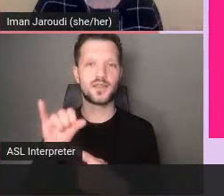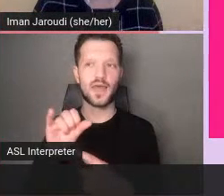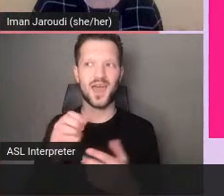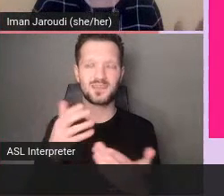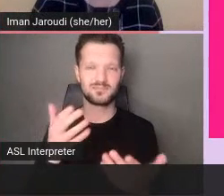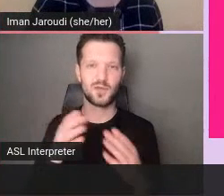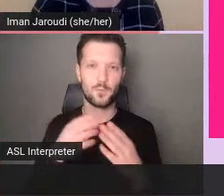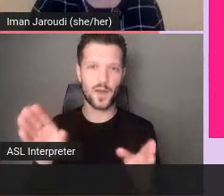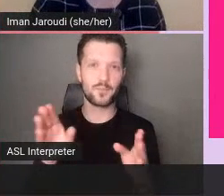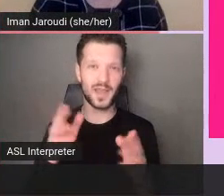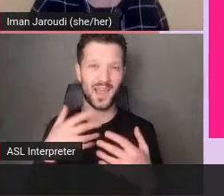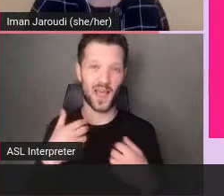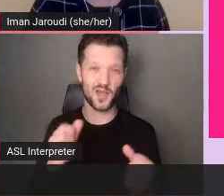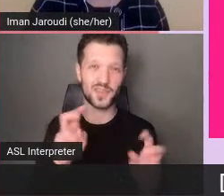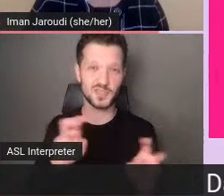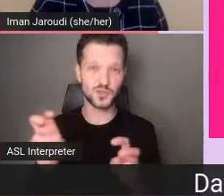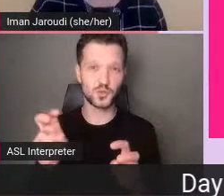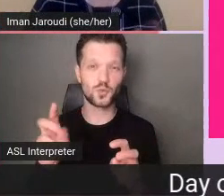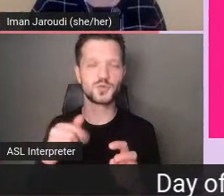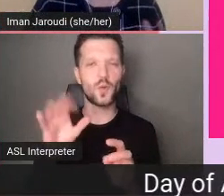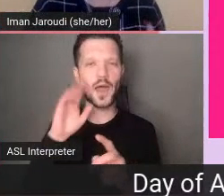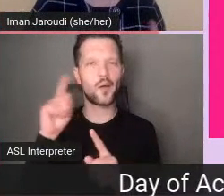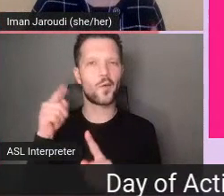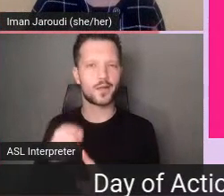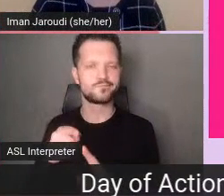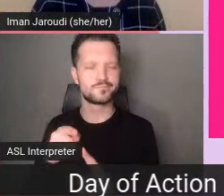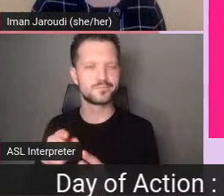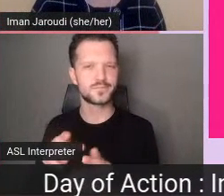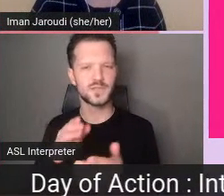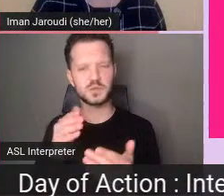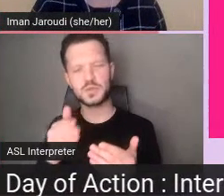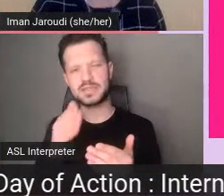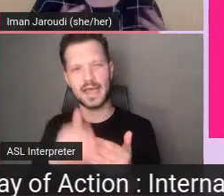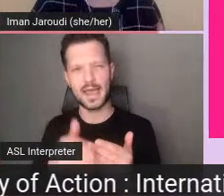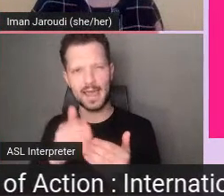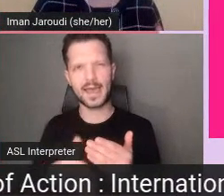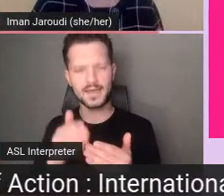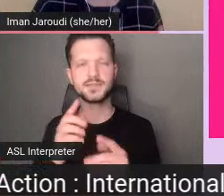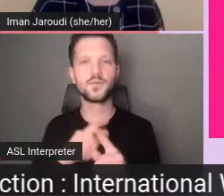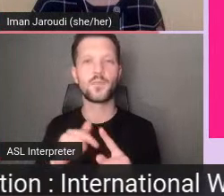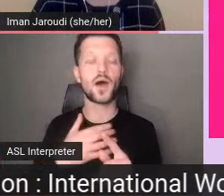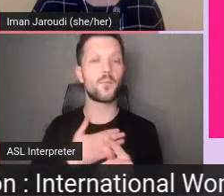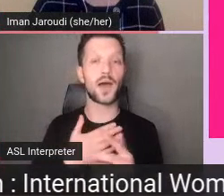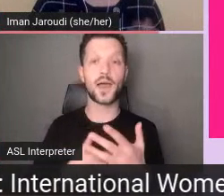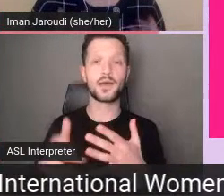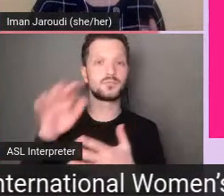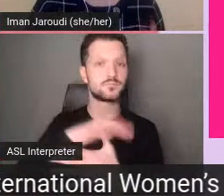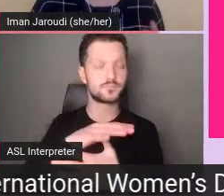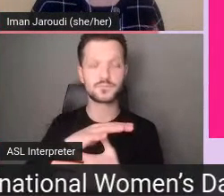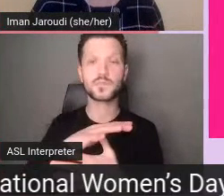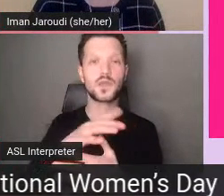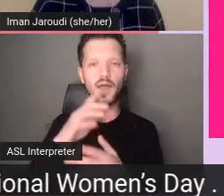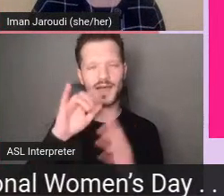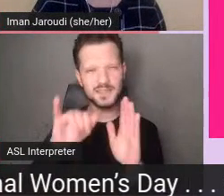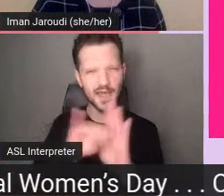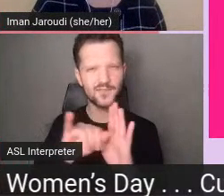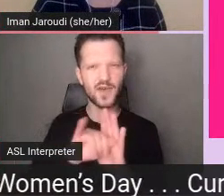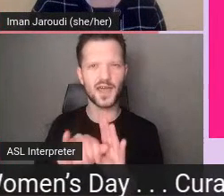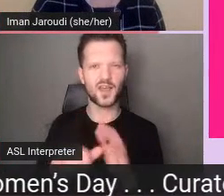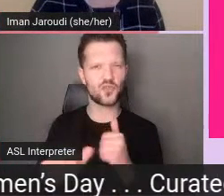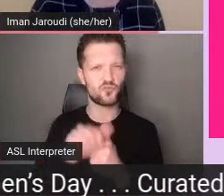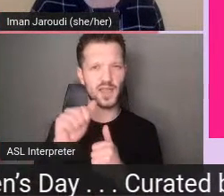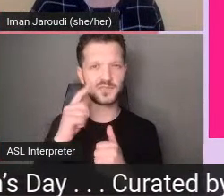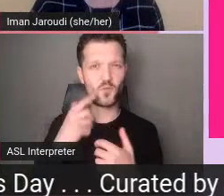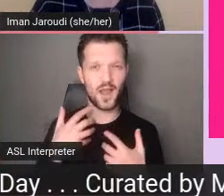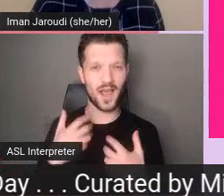talk about that a bit more at the end. But overall, my main focus in this brief was identifying the major threats to the health and survival